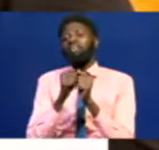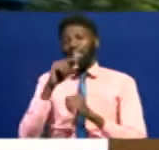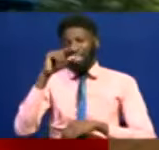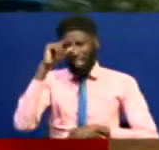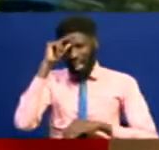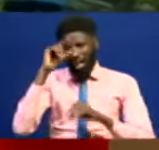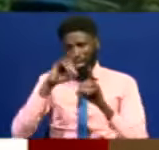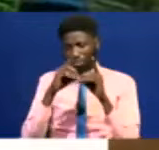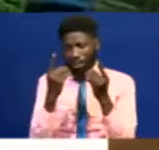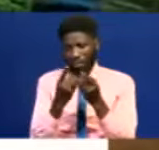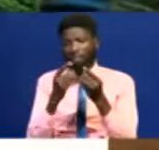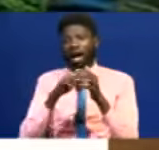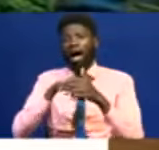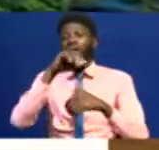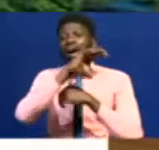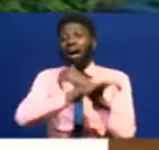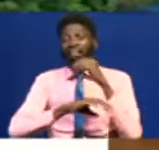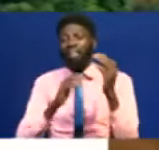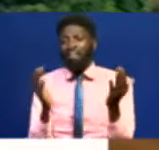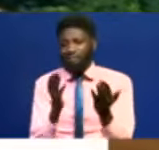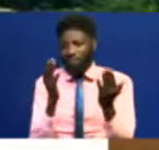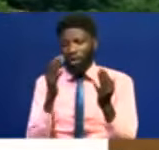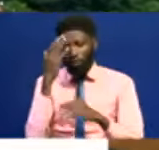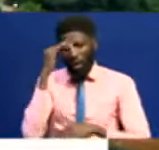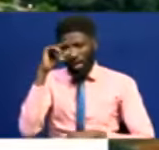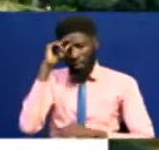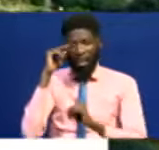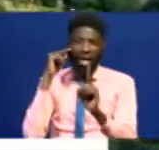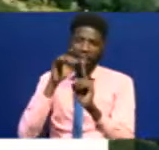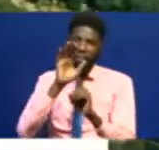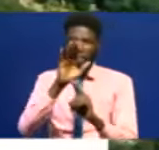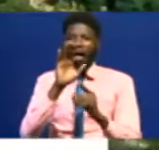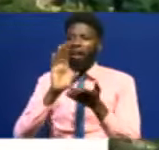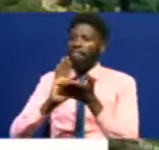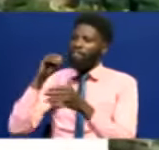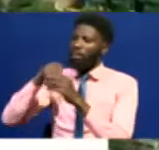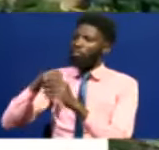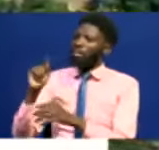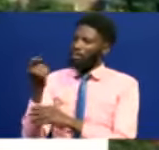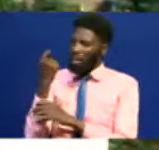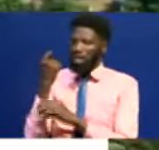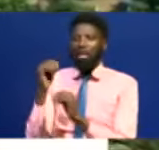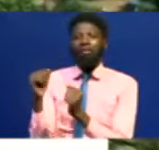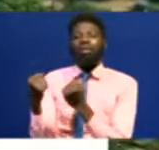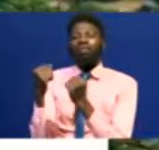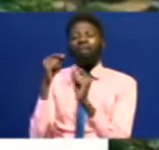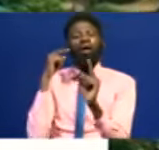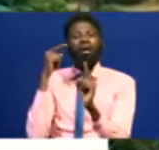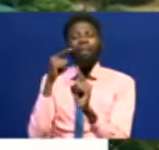their investments in Kenya in a bid to encourage more remittances. Tilio Marco for Prime Edition.